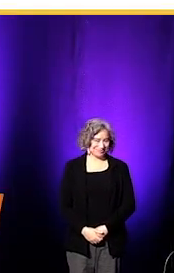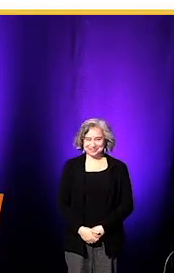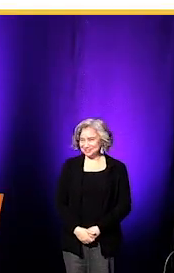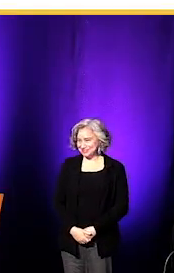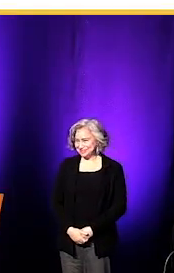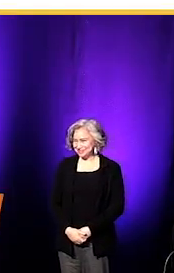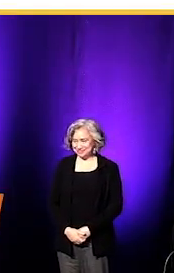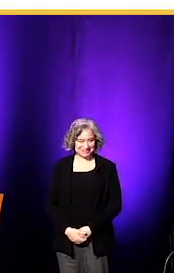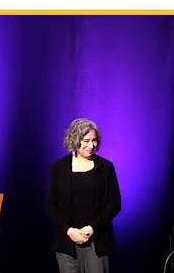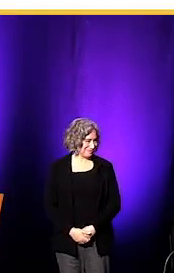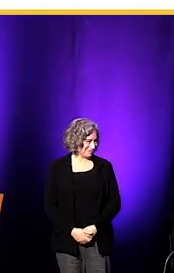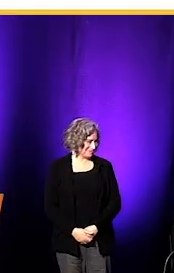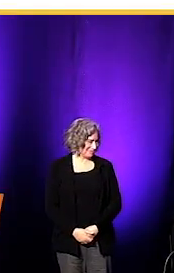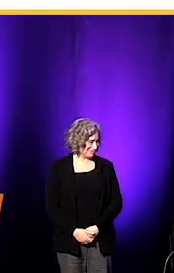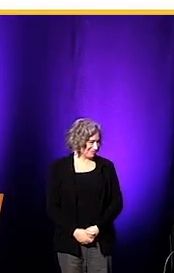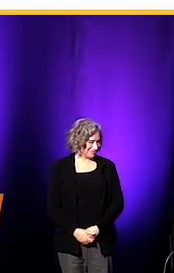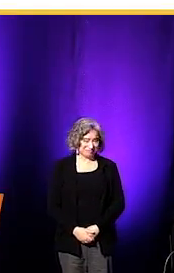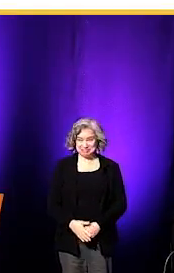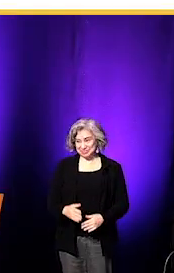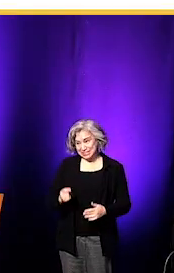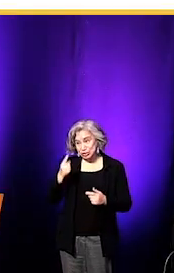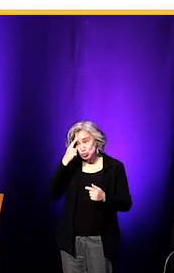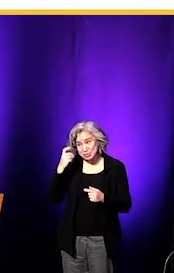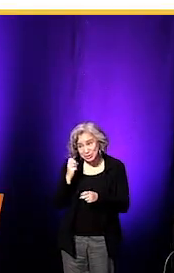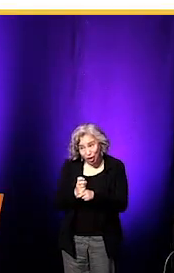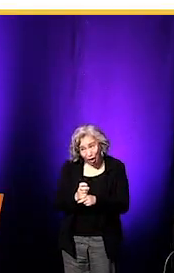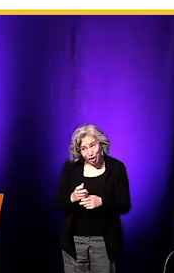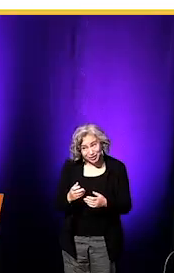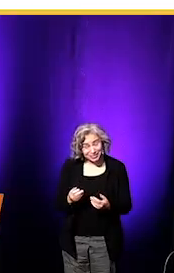Here. Social dreaming is hard.